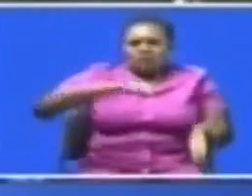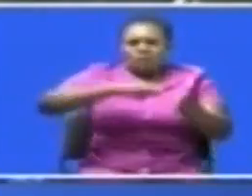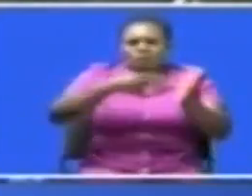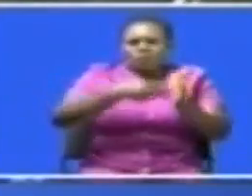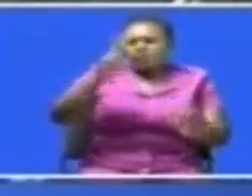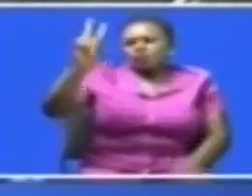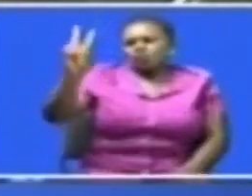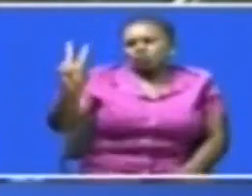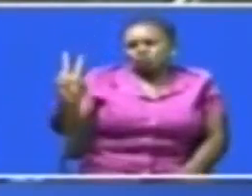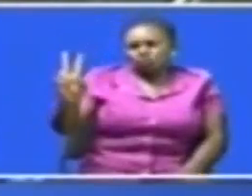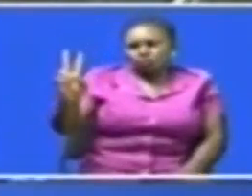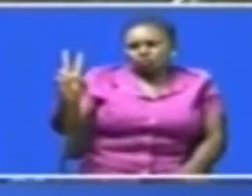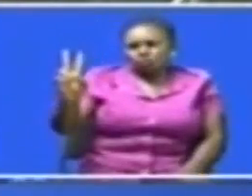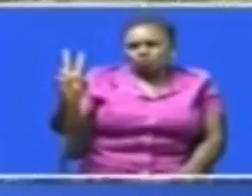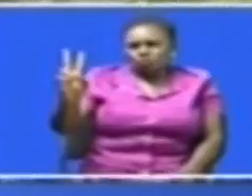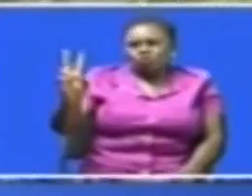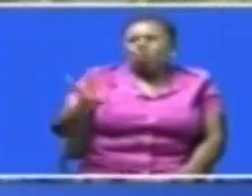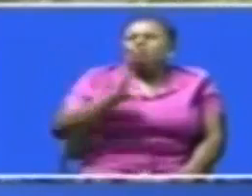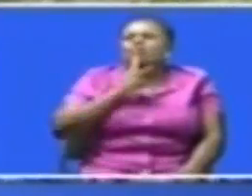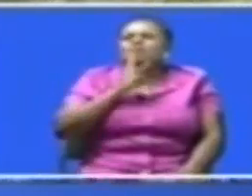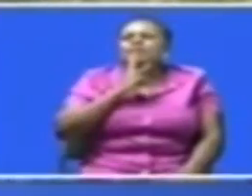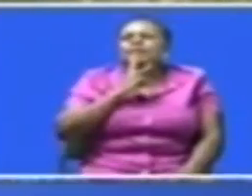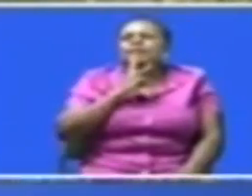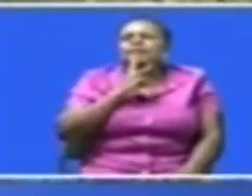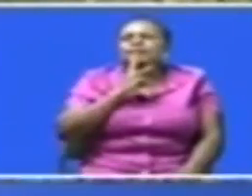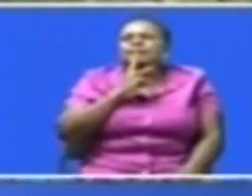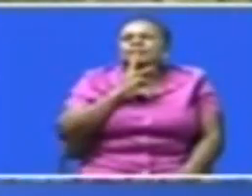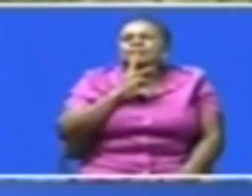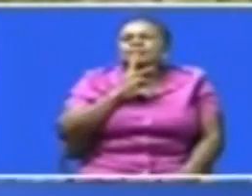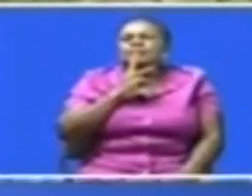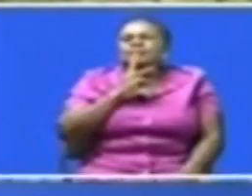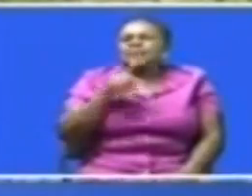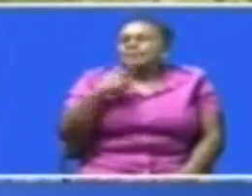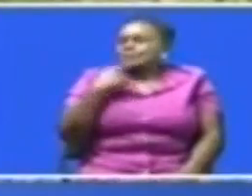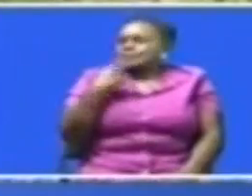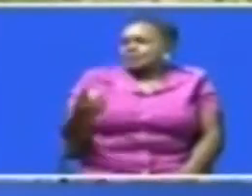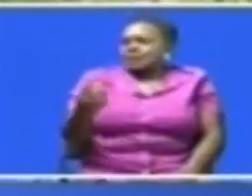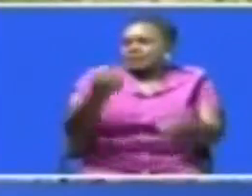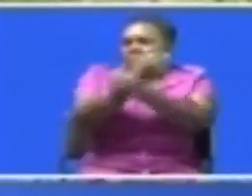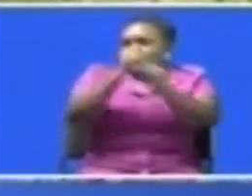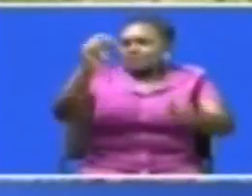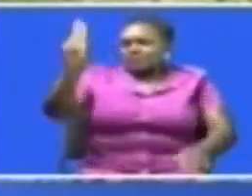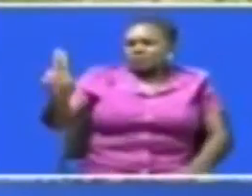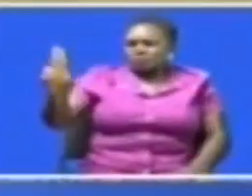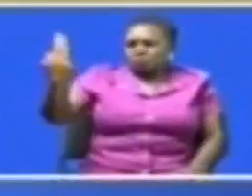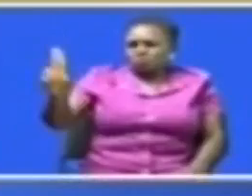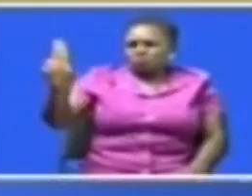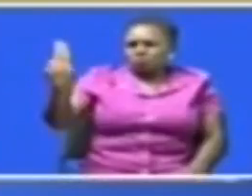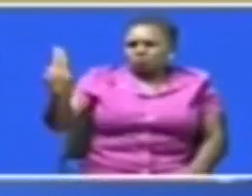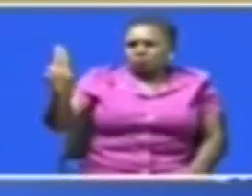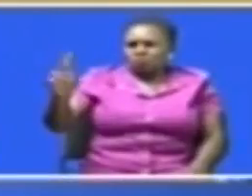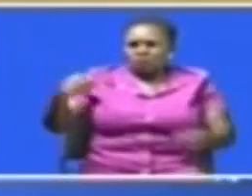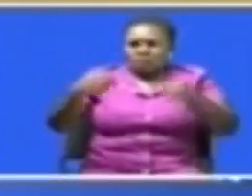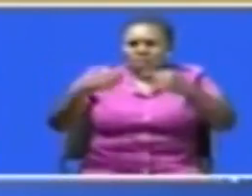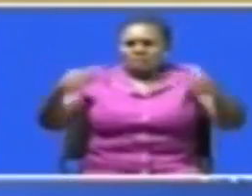projects, Aurora and Kimwarer in Elgeyo Marakwet County. The leaders further claim that President Uhuru Kenyatta had fallen out